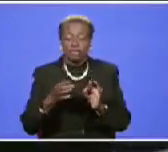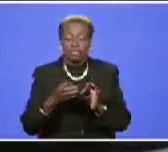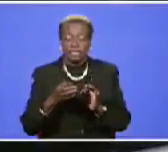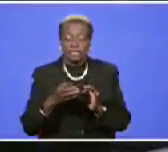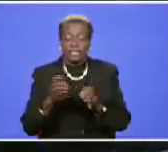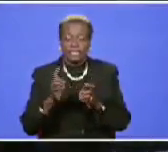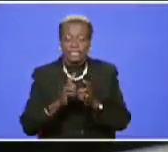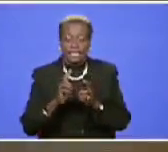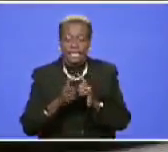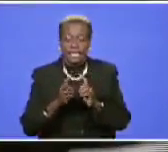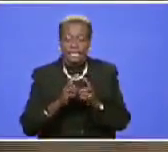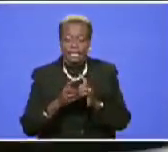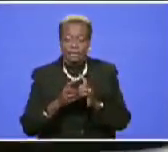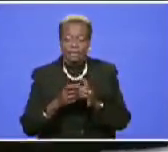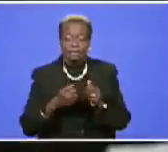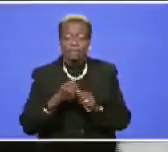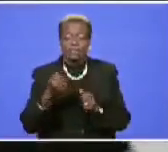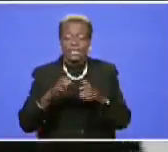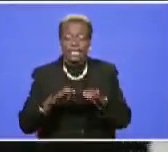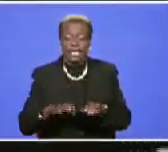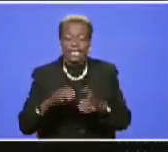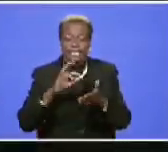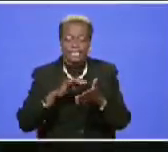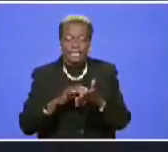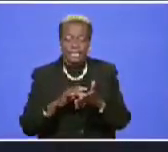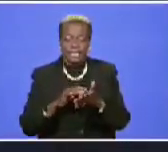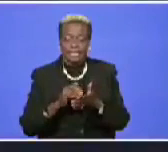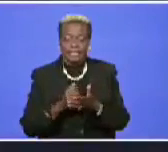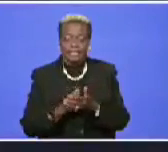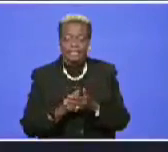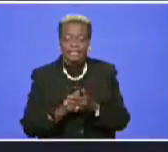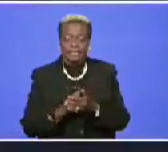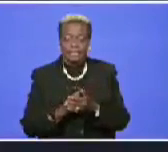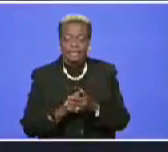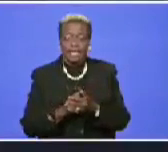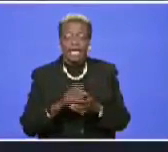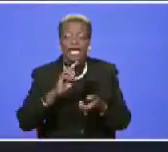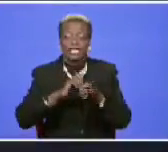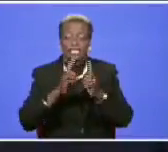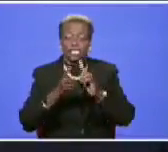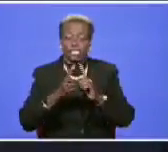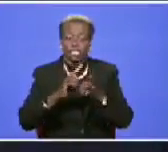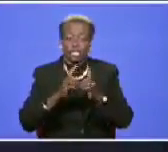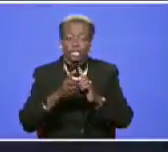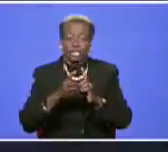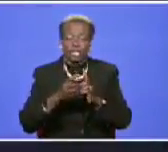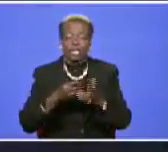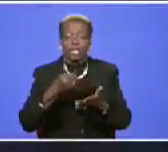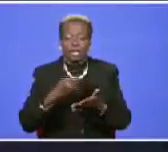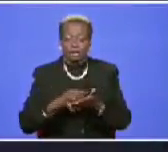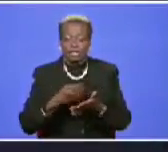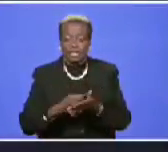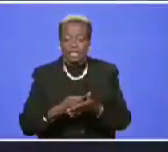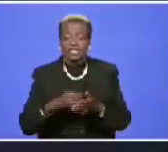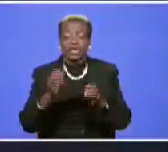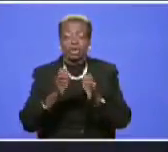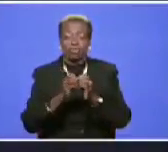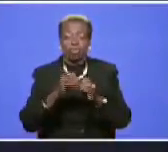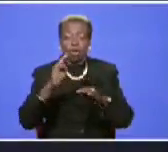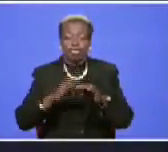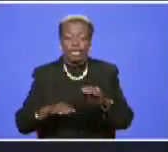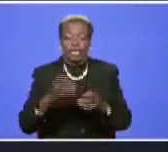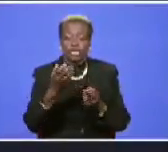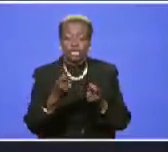been mostly case studies. CBDC, or digital fiat currency, is much more than just software. So when people talk